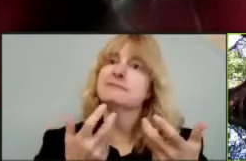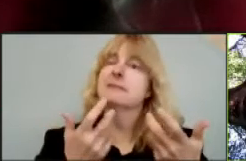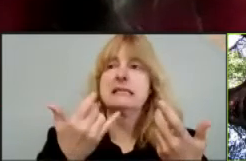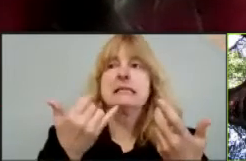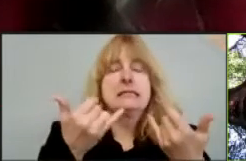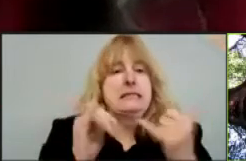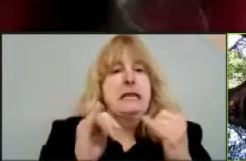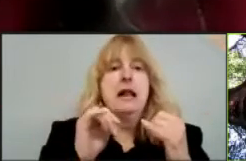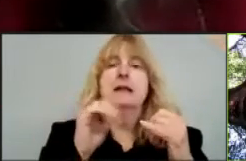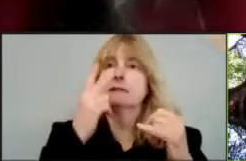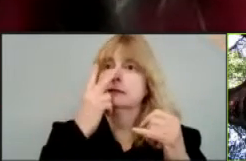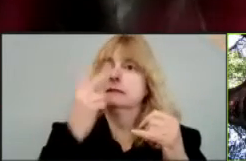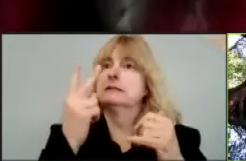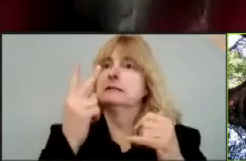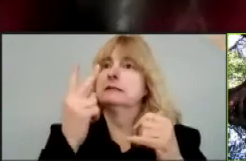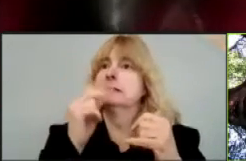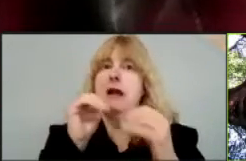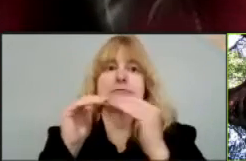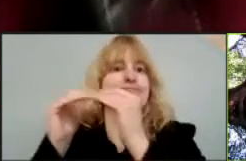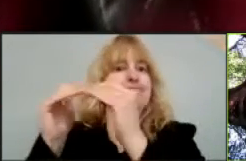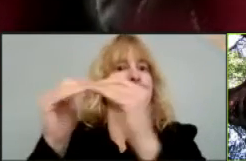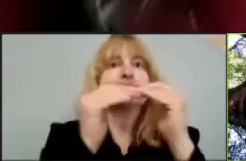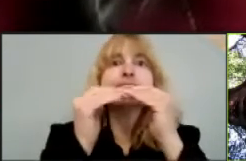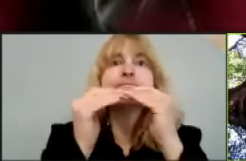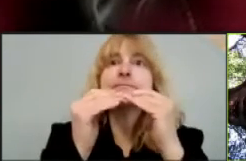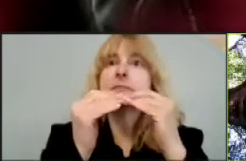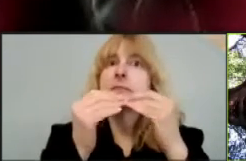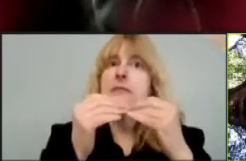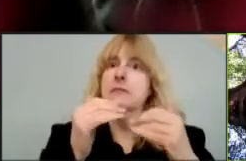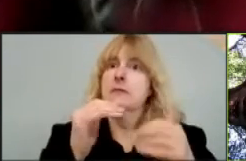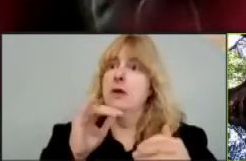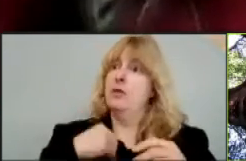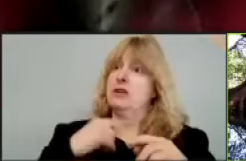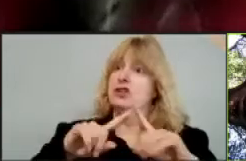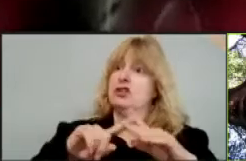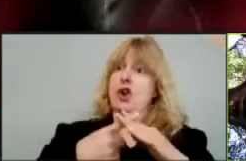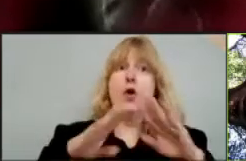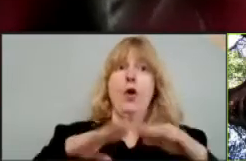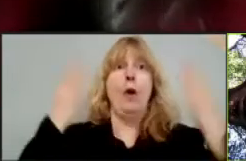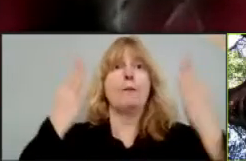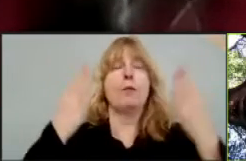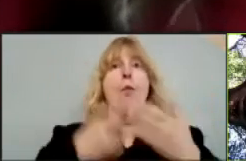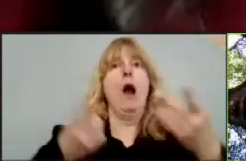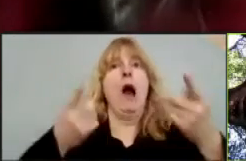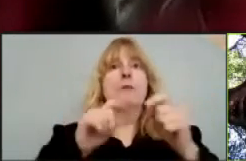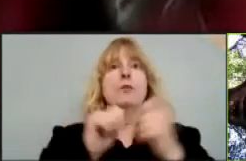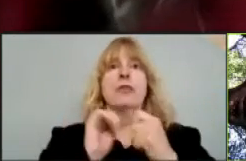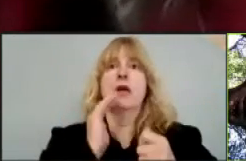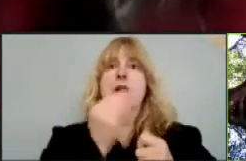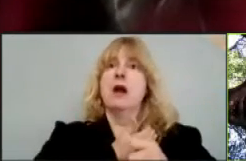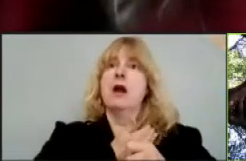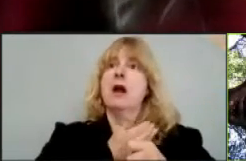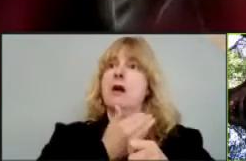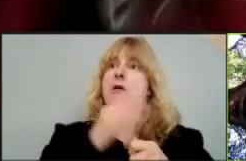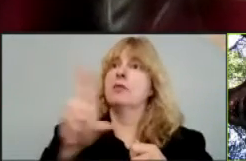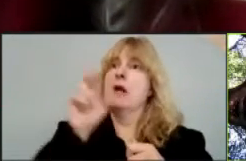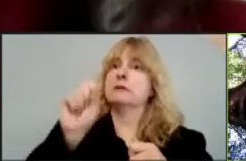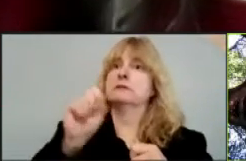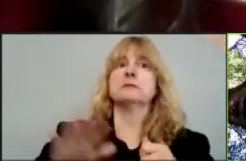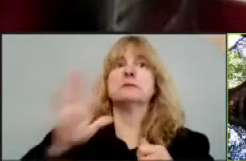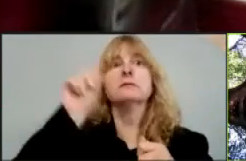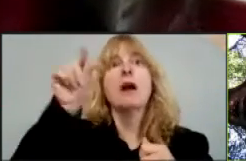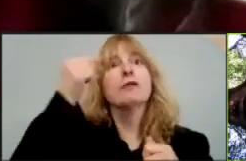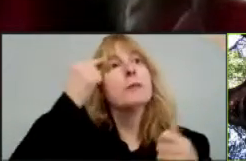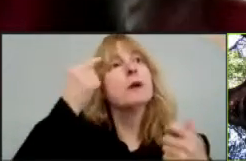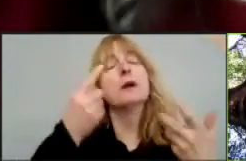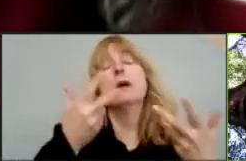the segment by addressing what is going on in our nation. Yesterday, I experienced a roller coaster of emotions as well,